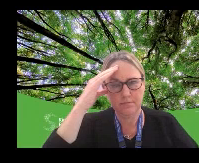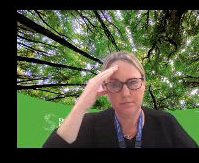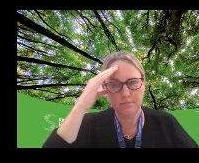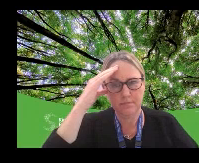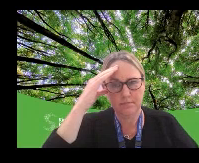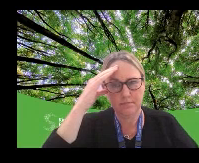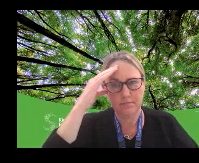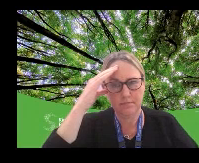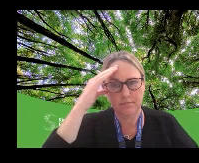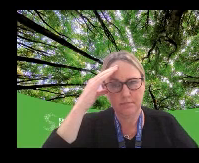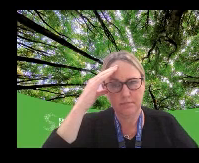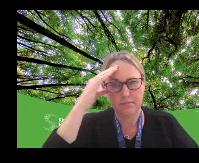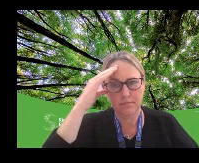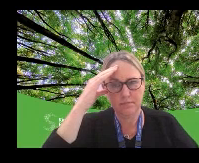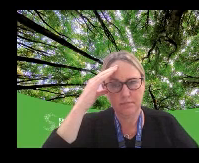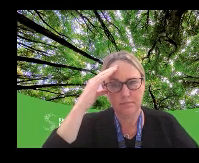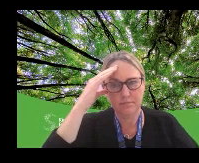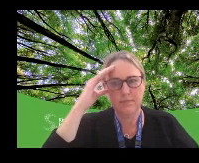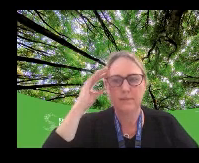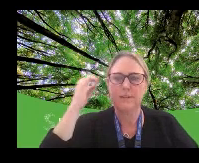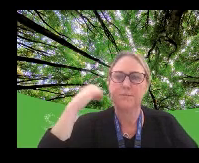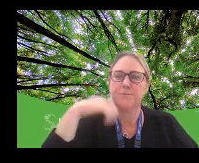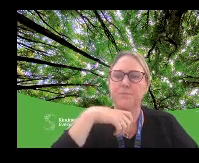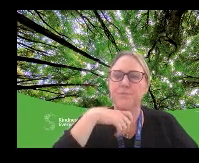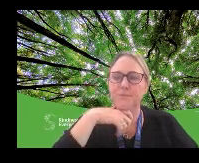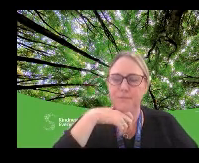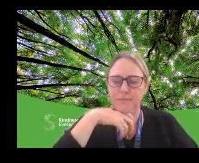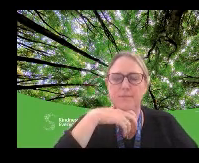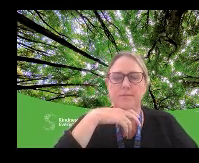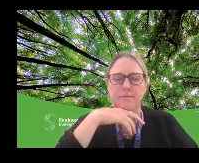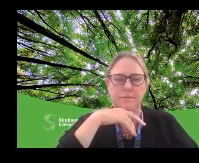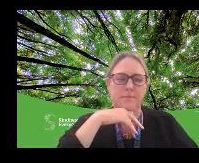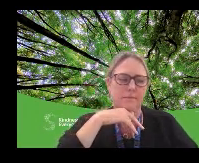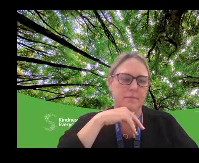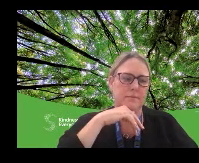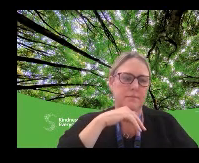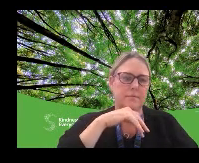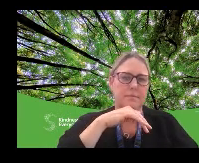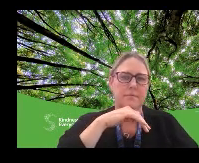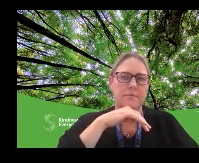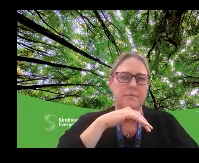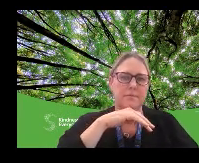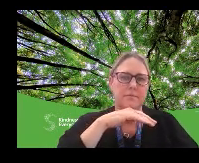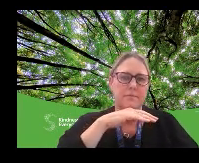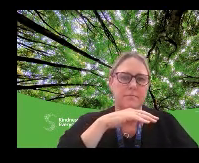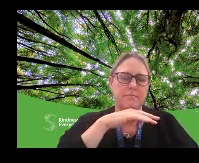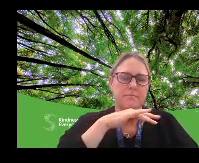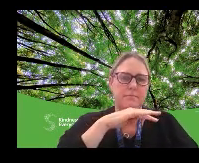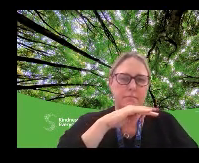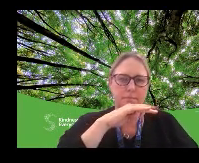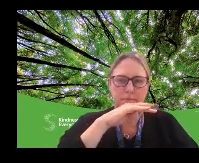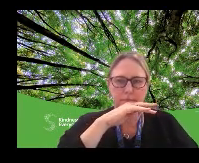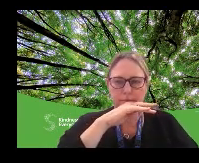exploring whether or not to diagnose it. It talks about functional impact. So that is in terms of how does